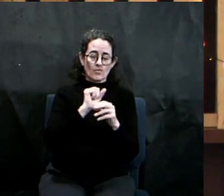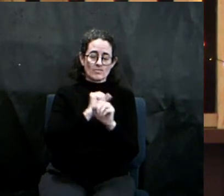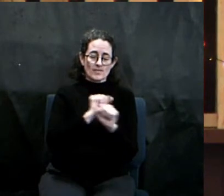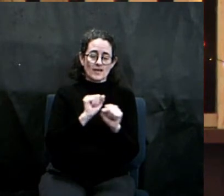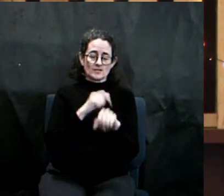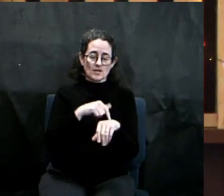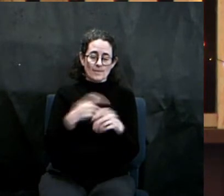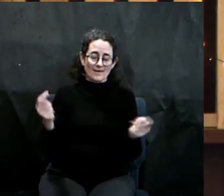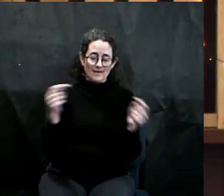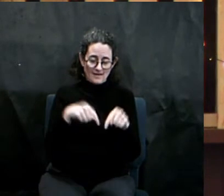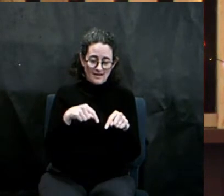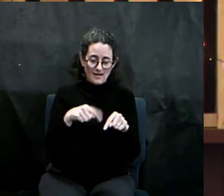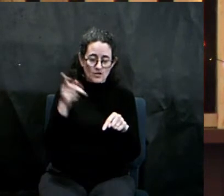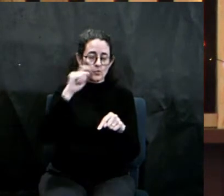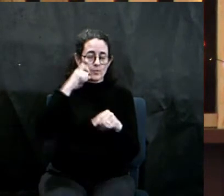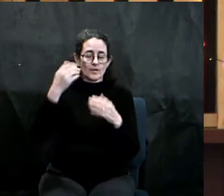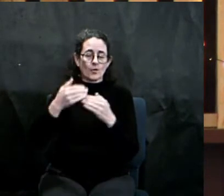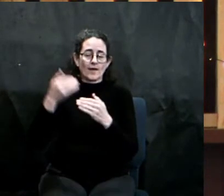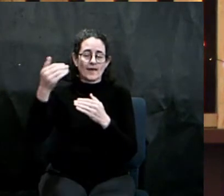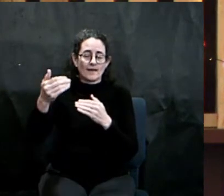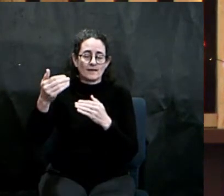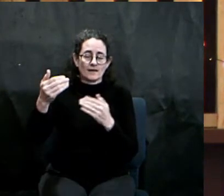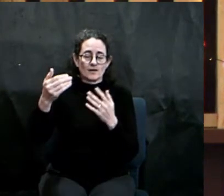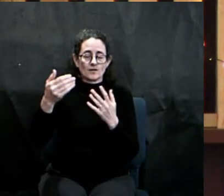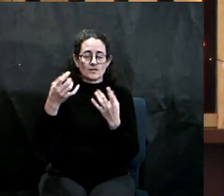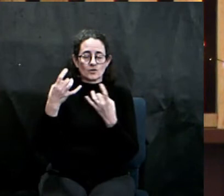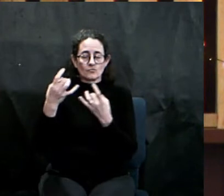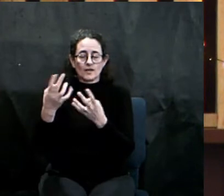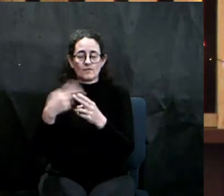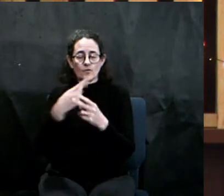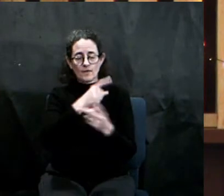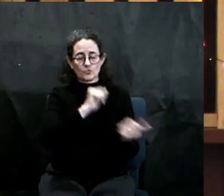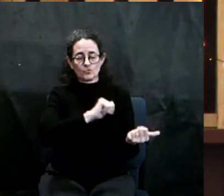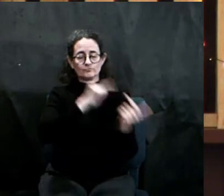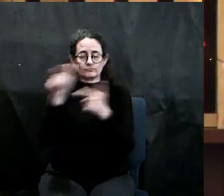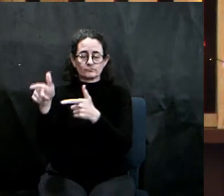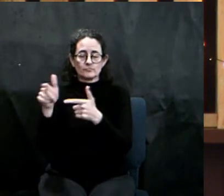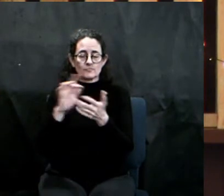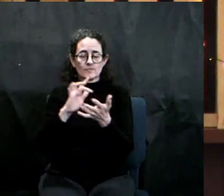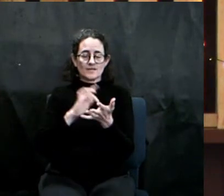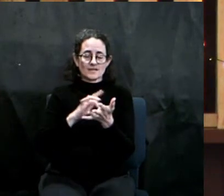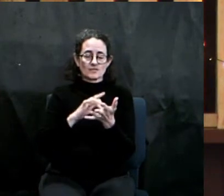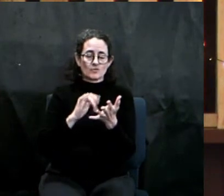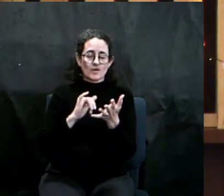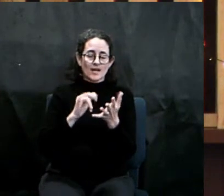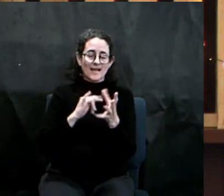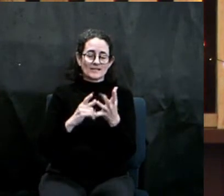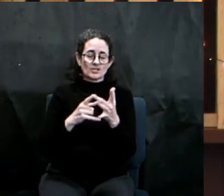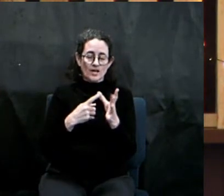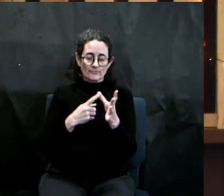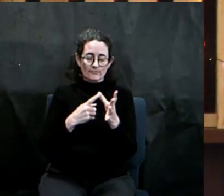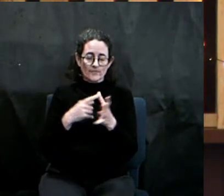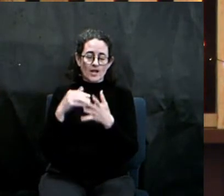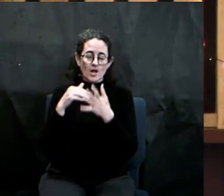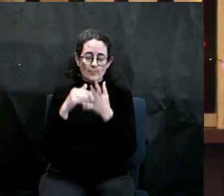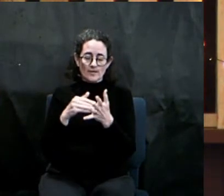time in Central Asia. Please be setting up wonderful opportunities for the gospel and helping them to adapt and adjust back to life in